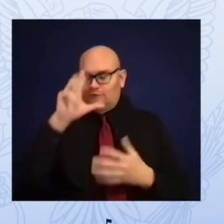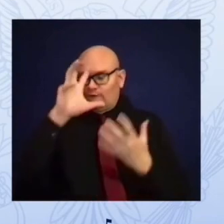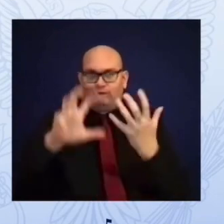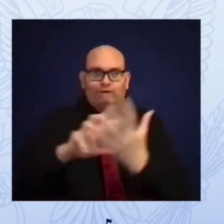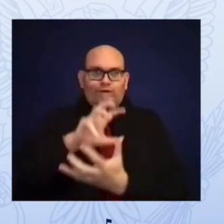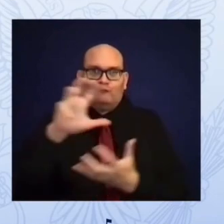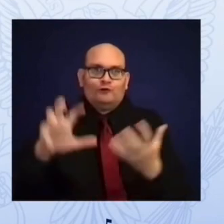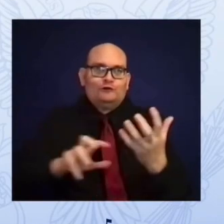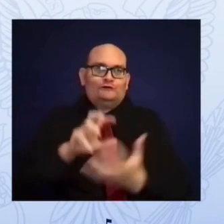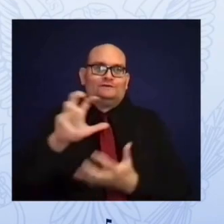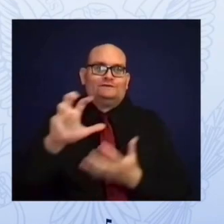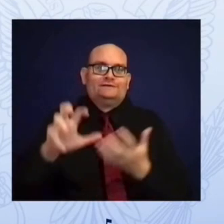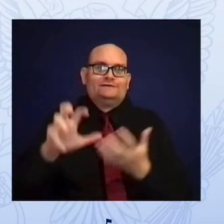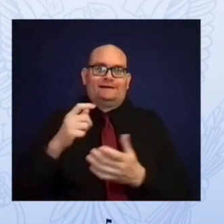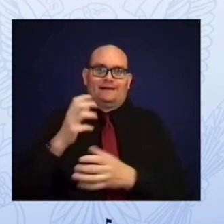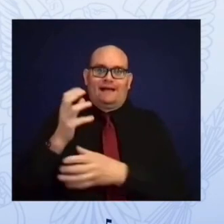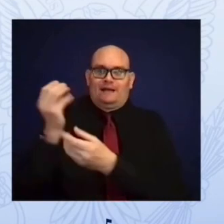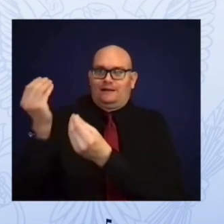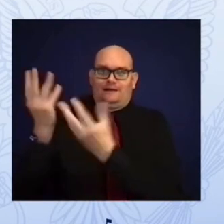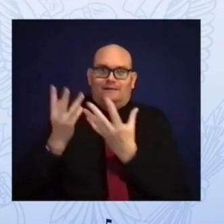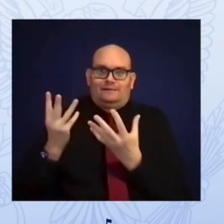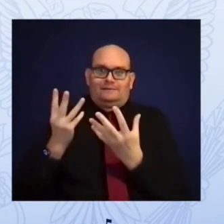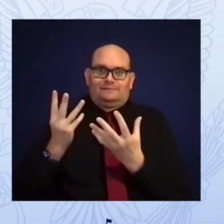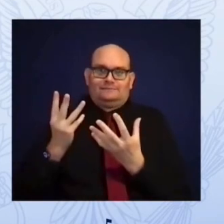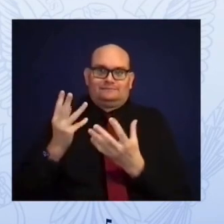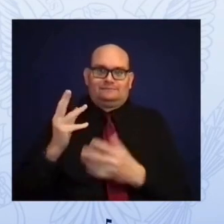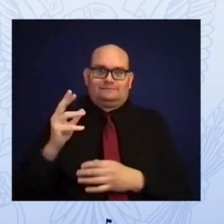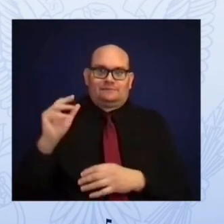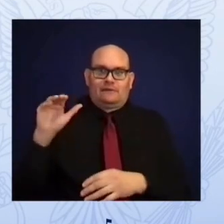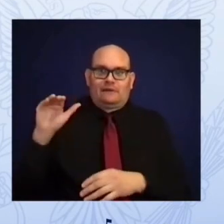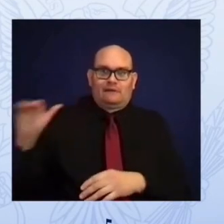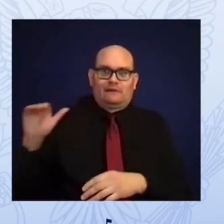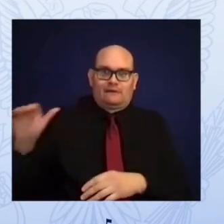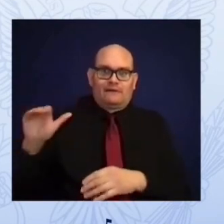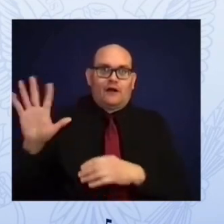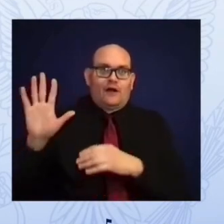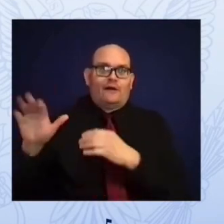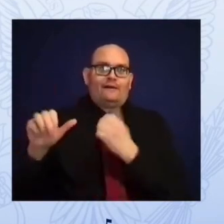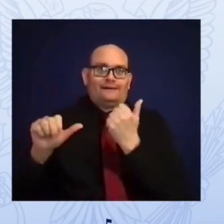Lasso, your soccer team is looking for you.